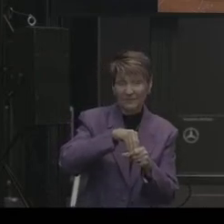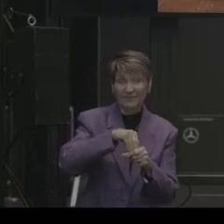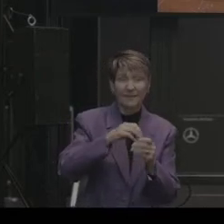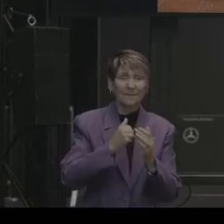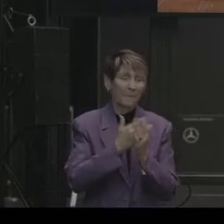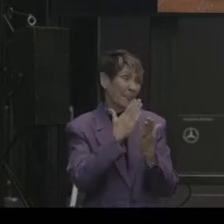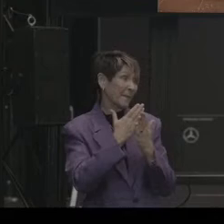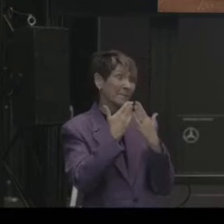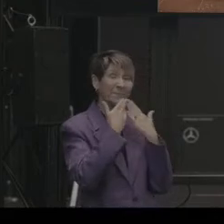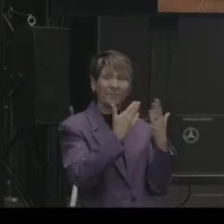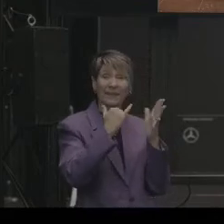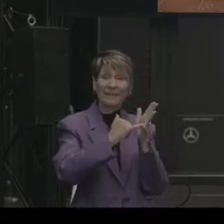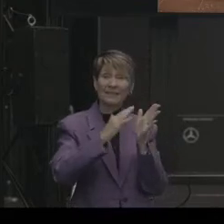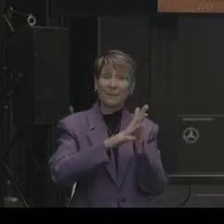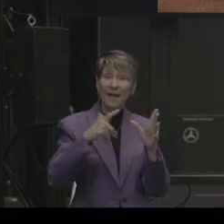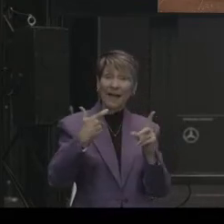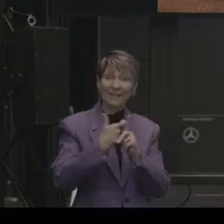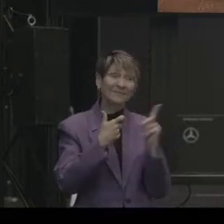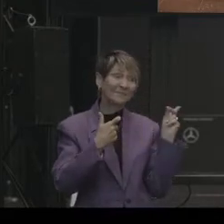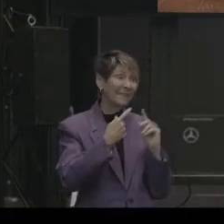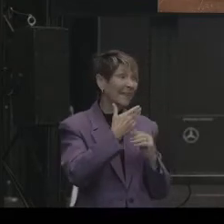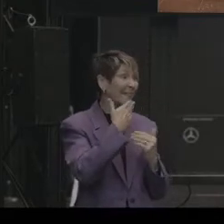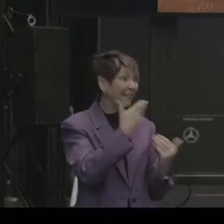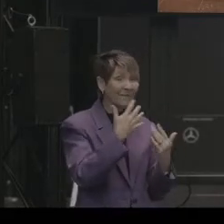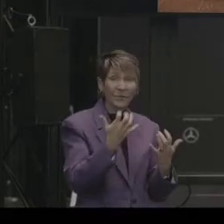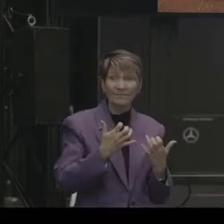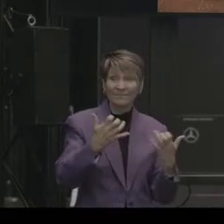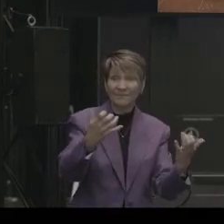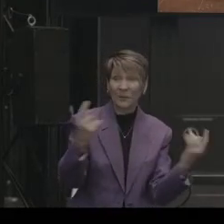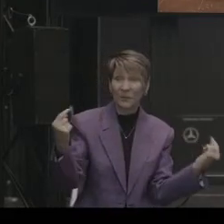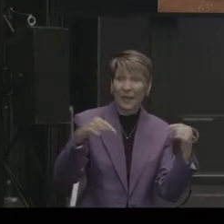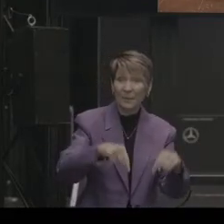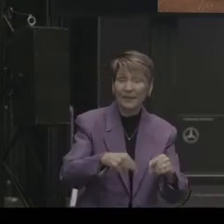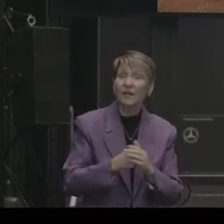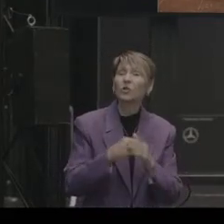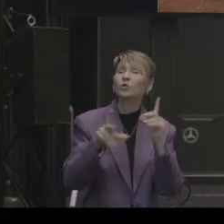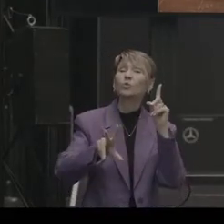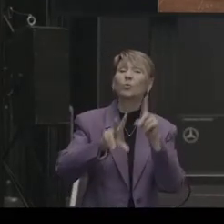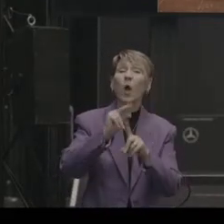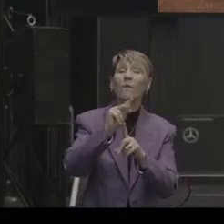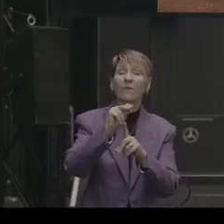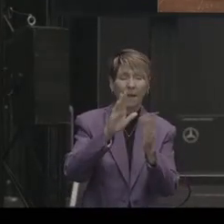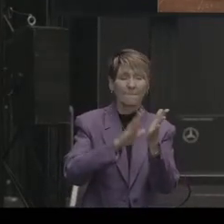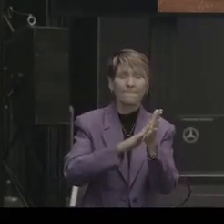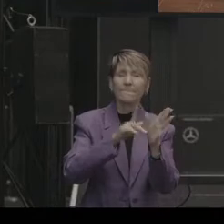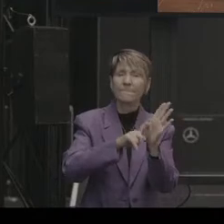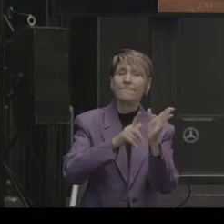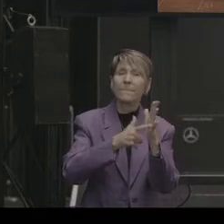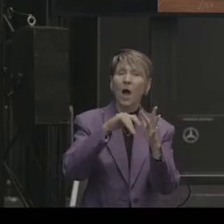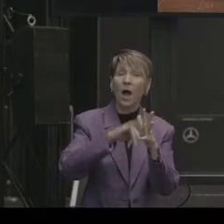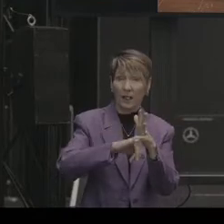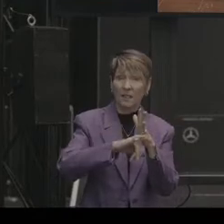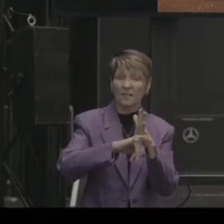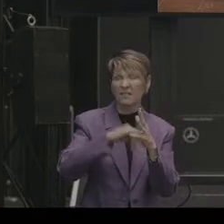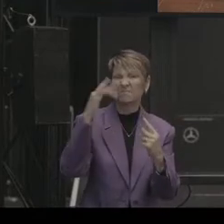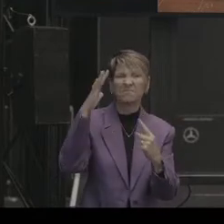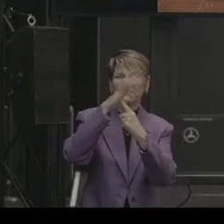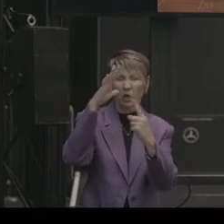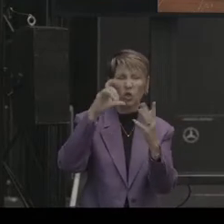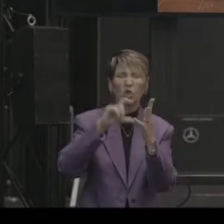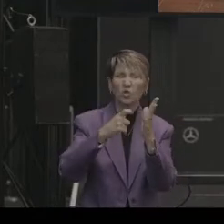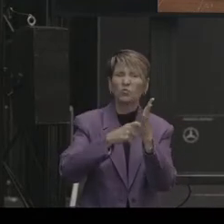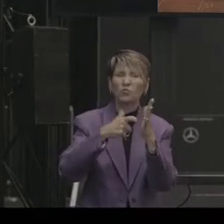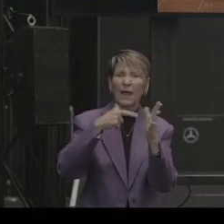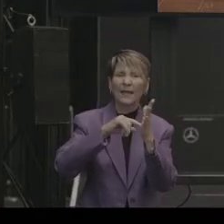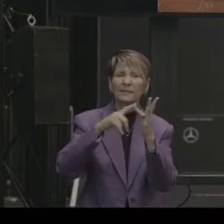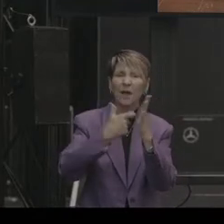Smac. Thank you. Thanks for coming, everyone. And at 12 o'clock, we've got Miles Russell Cook, Senior Curator of Australian First